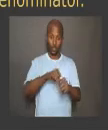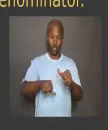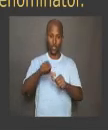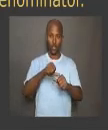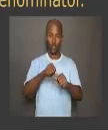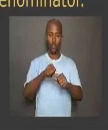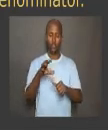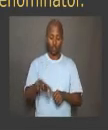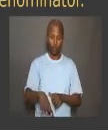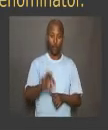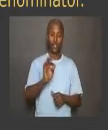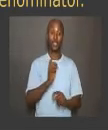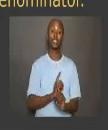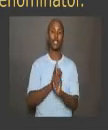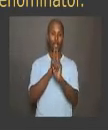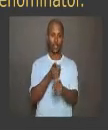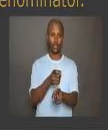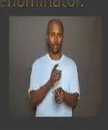to find the answer.